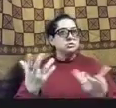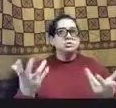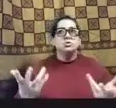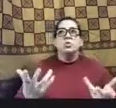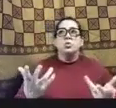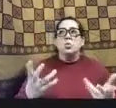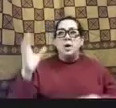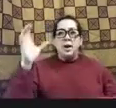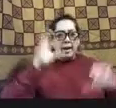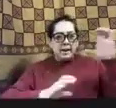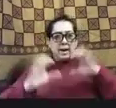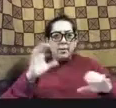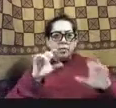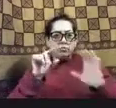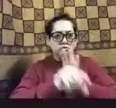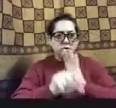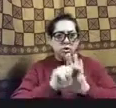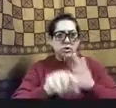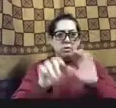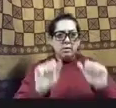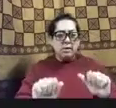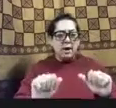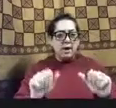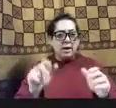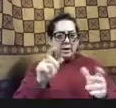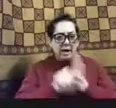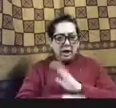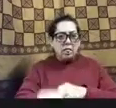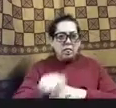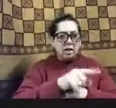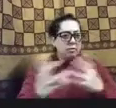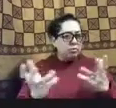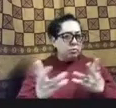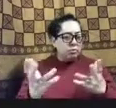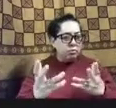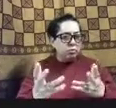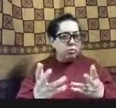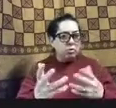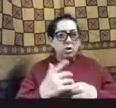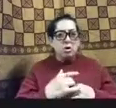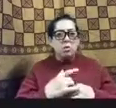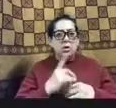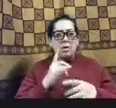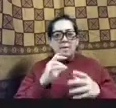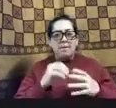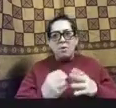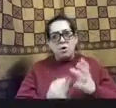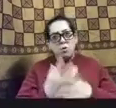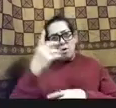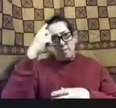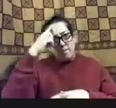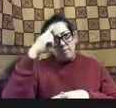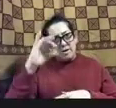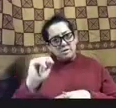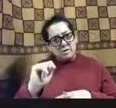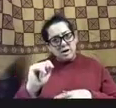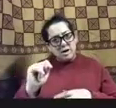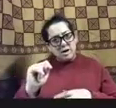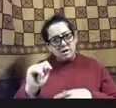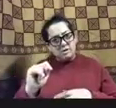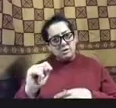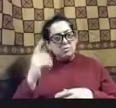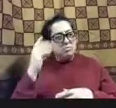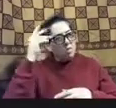of chemical is out there to kill the grasshoppers? And when you're in more of a growth mindset space, you